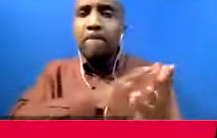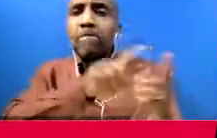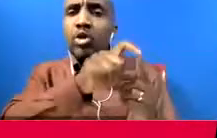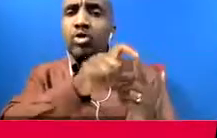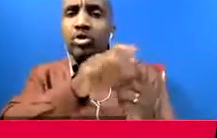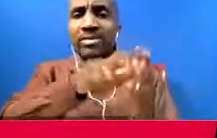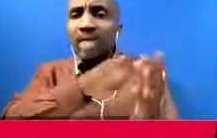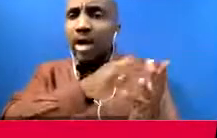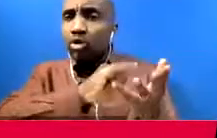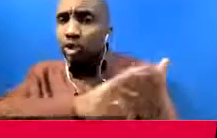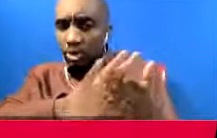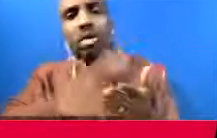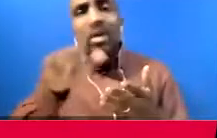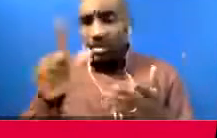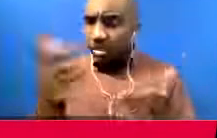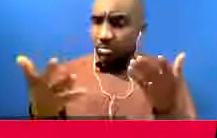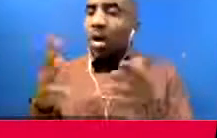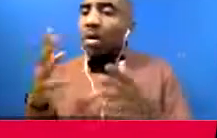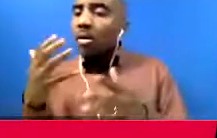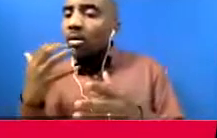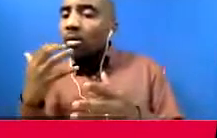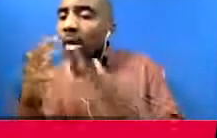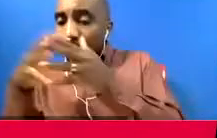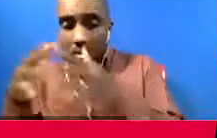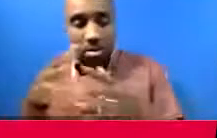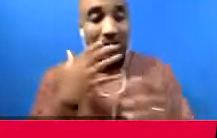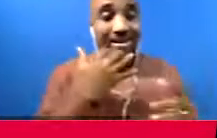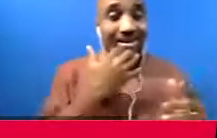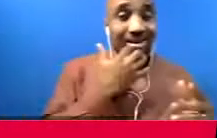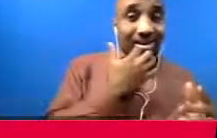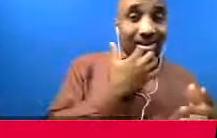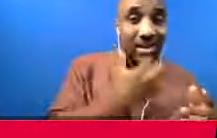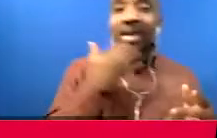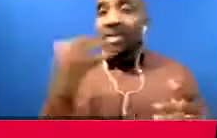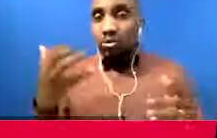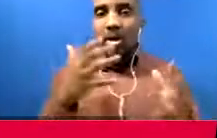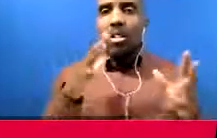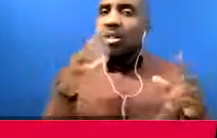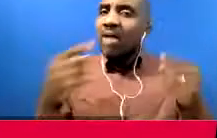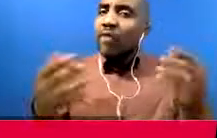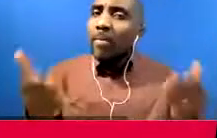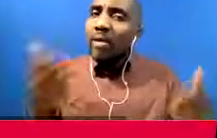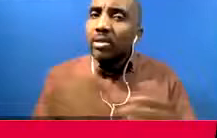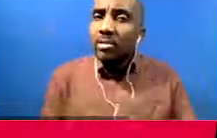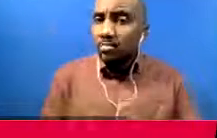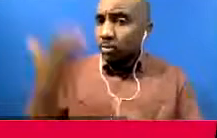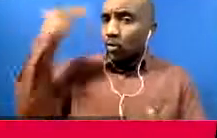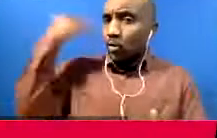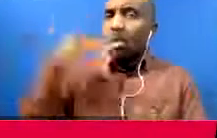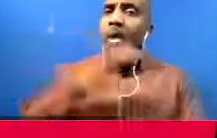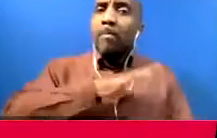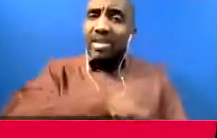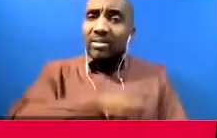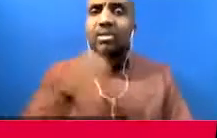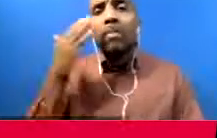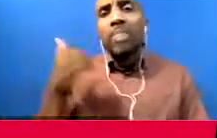racism in the US and Israeli context. So there's definitely been a lot of close links of solidarity throughout the years between Palestinians